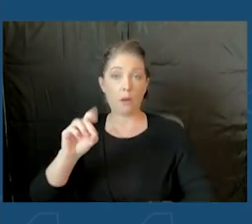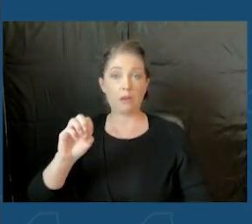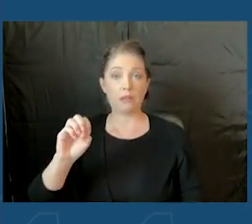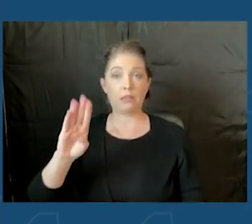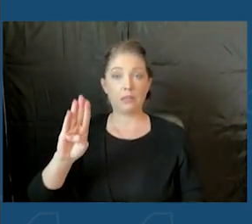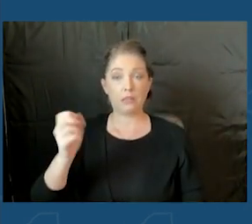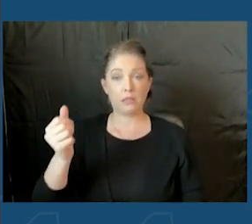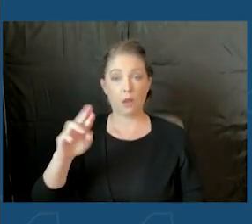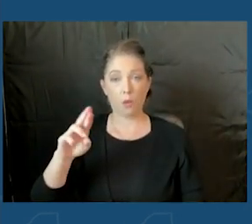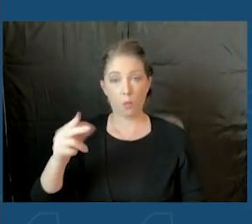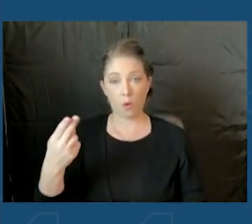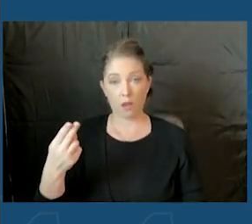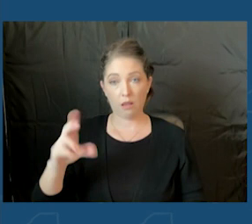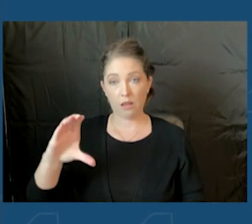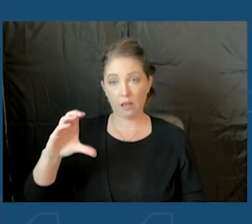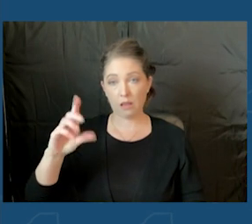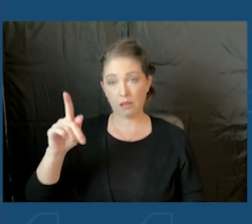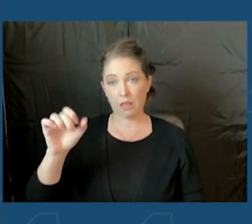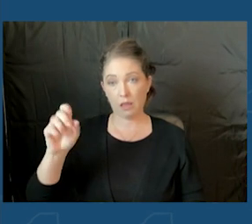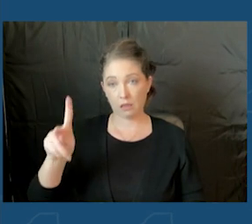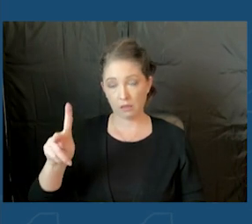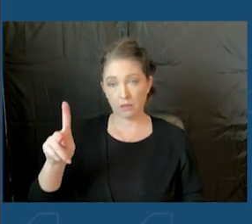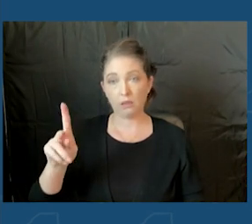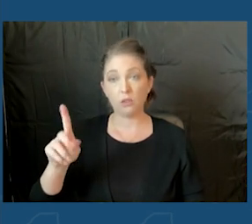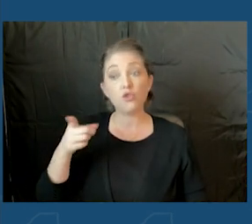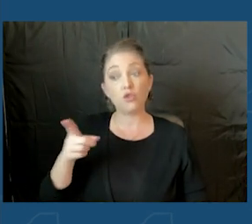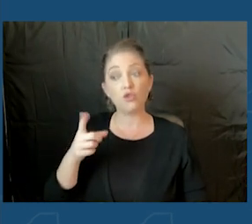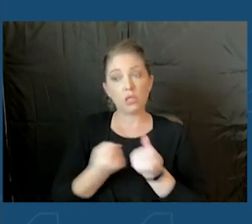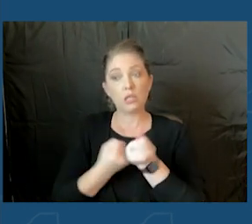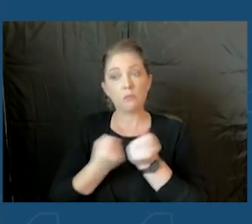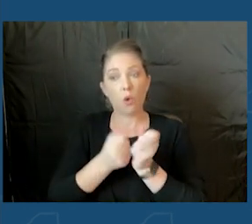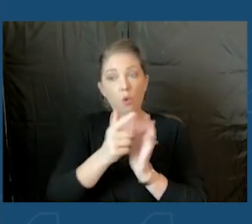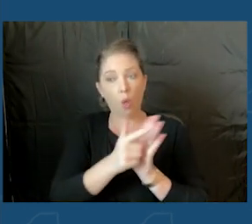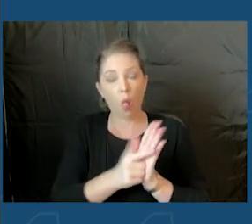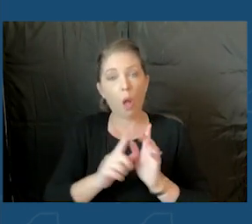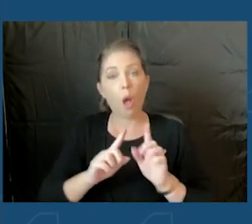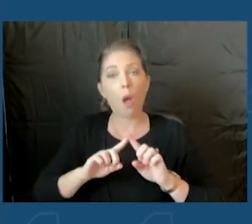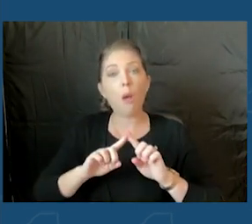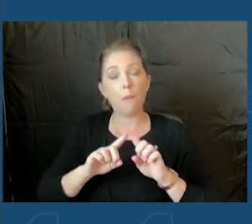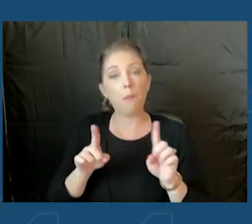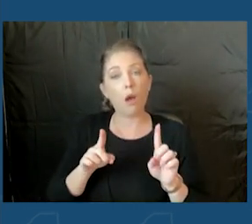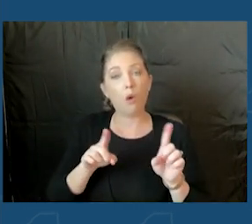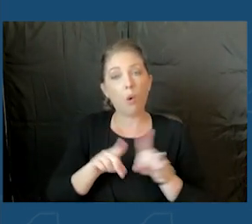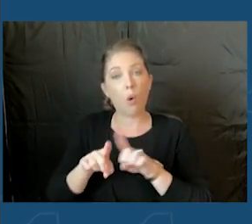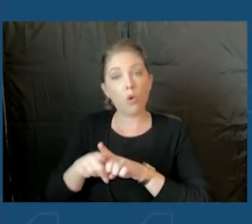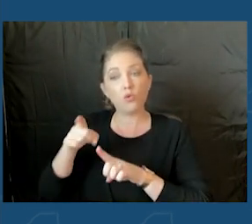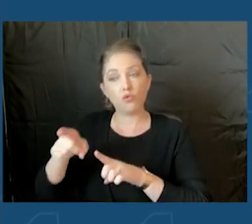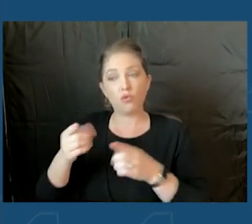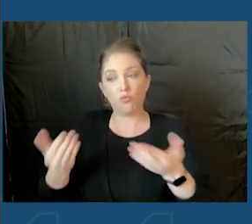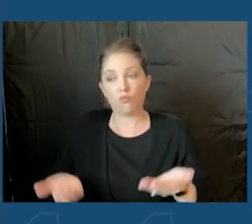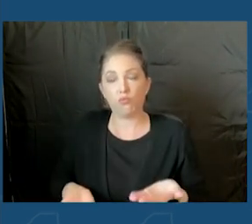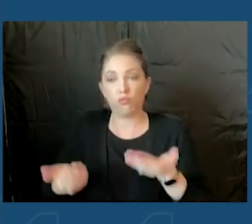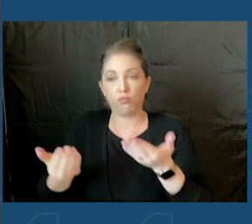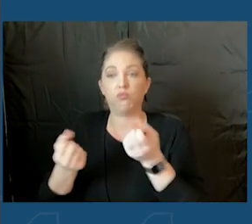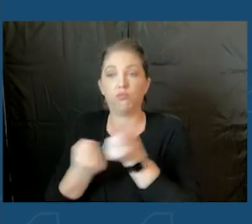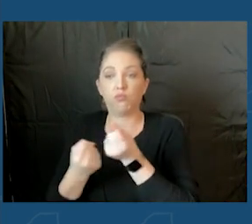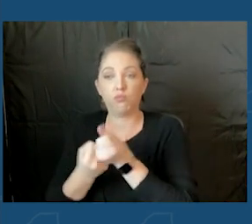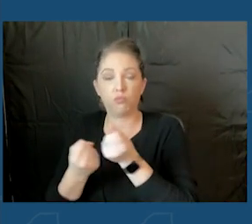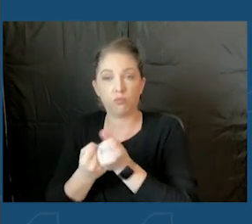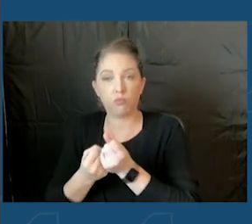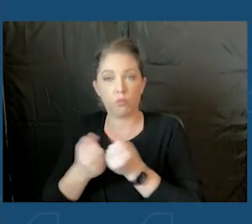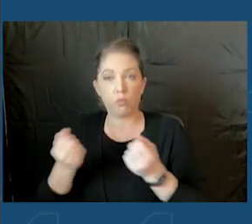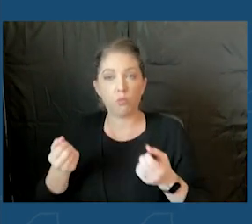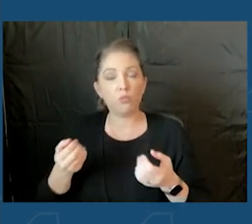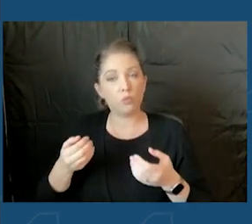one of the bills being signed into law today, but also carried the Reproductive Health Act in the Assembly for years and has been